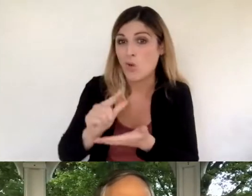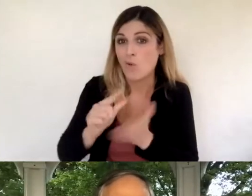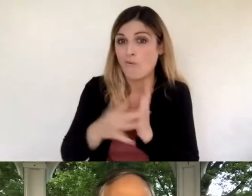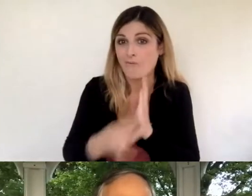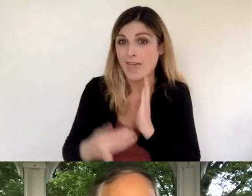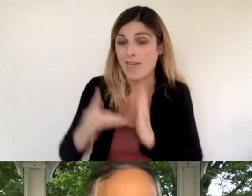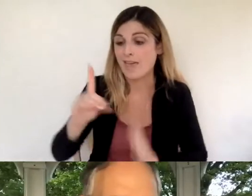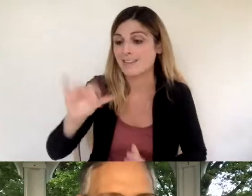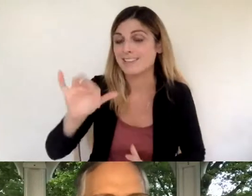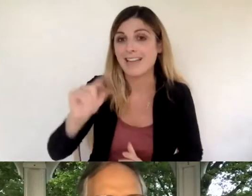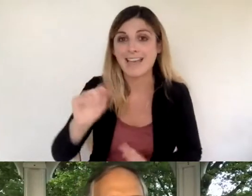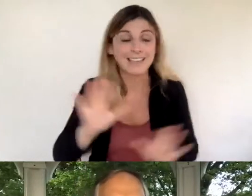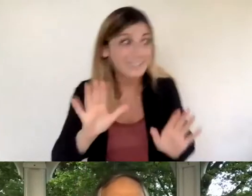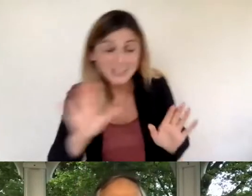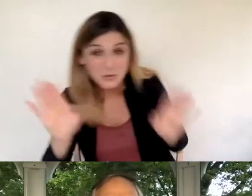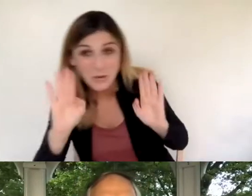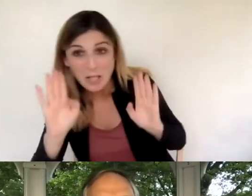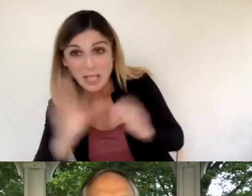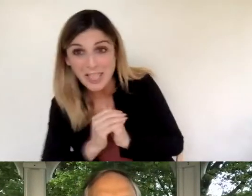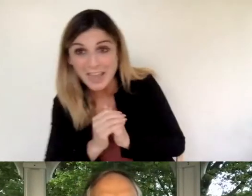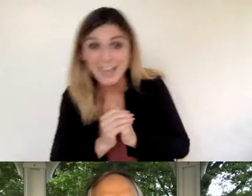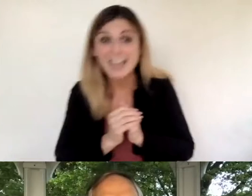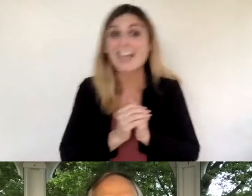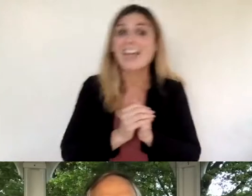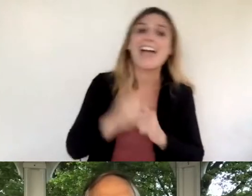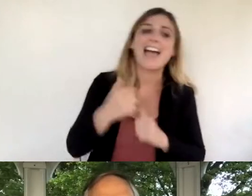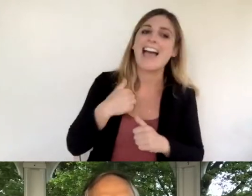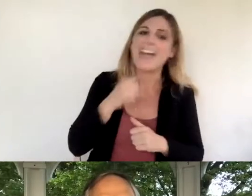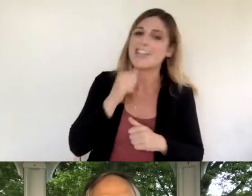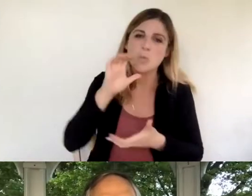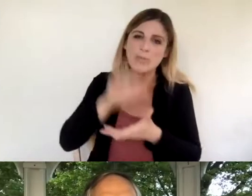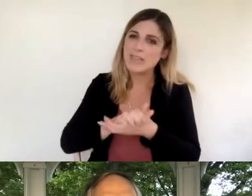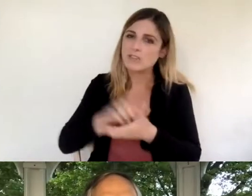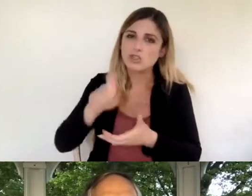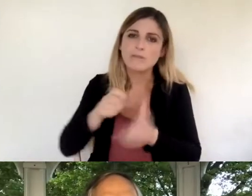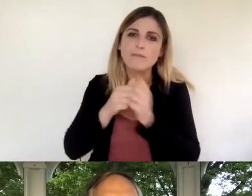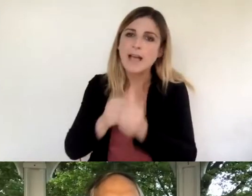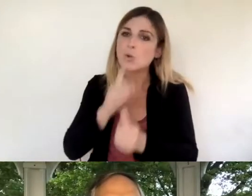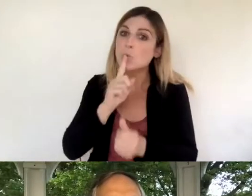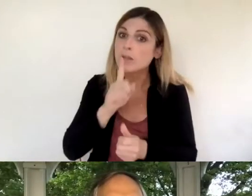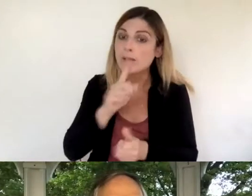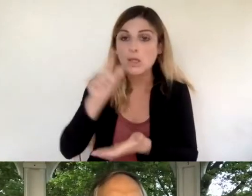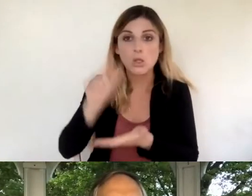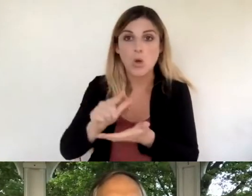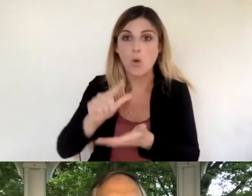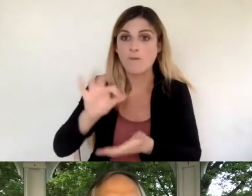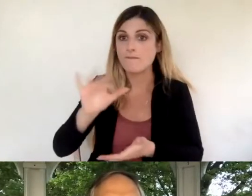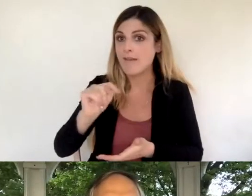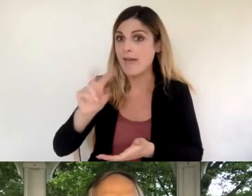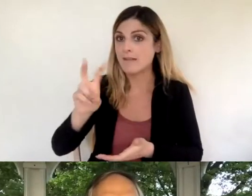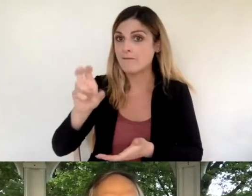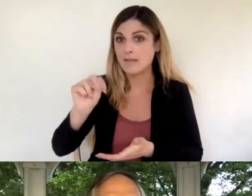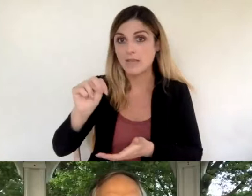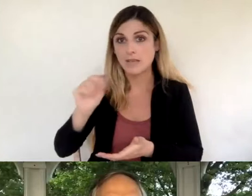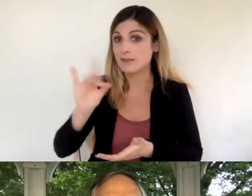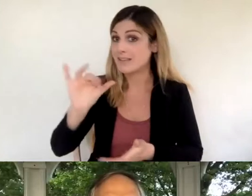friends. You're not going to get okay. All right. I don't believe in very low fat vegan diets. I don't believe that they